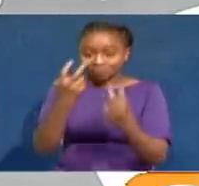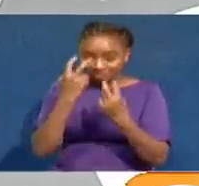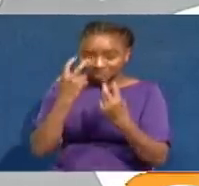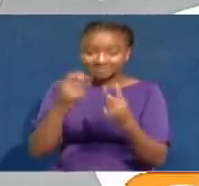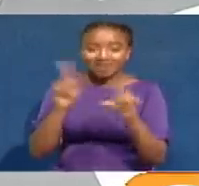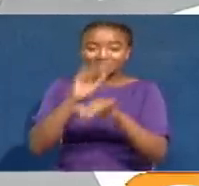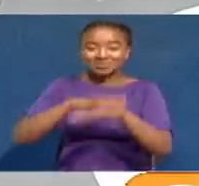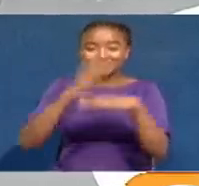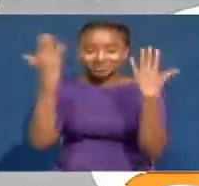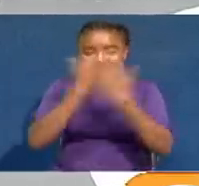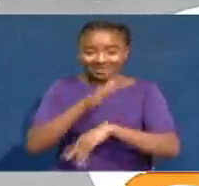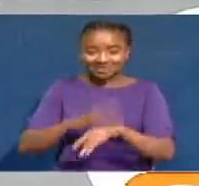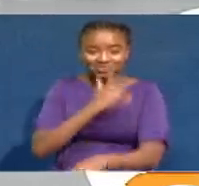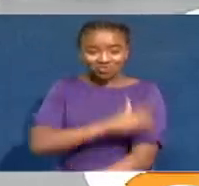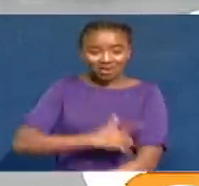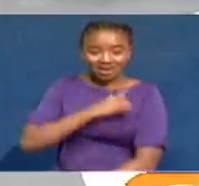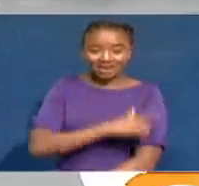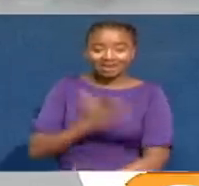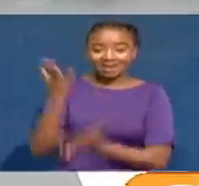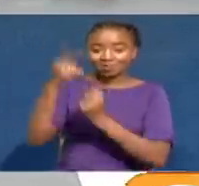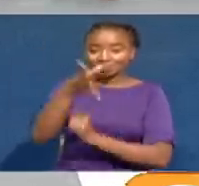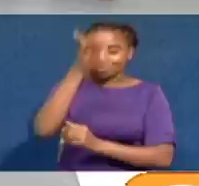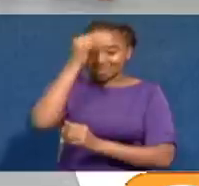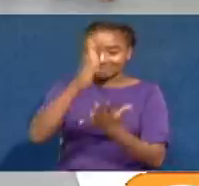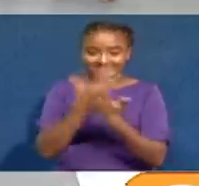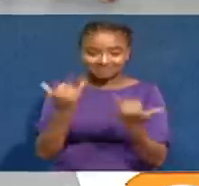show. Good night. Good luck. I hope you learned something